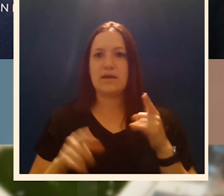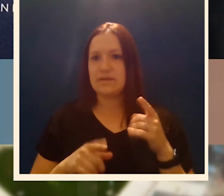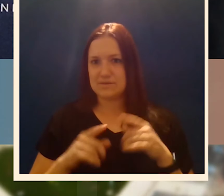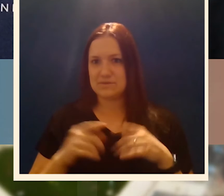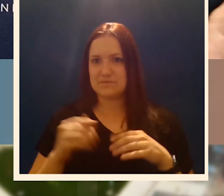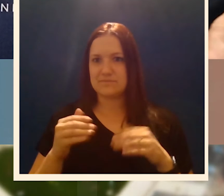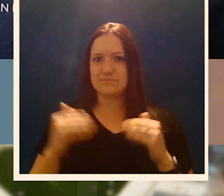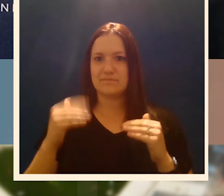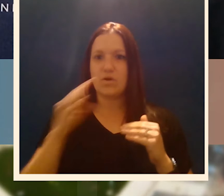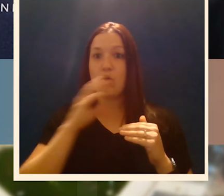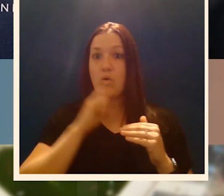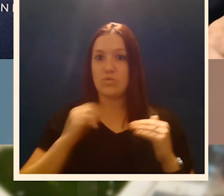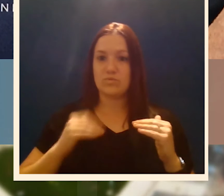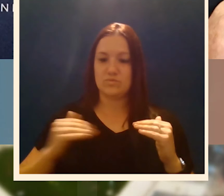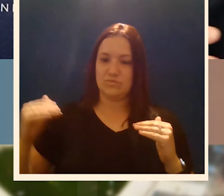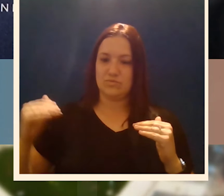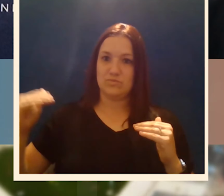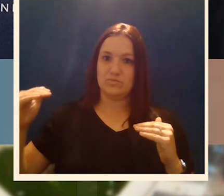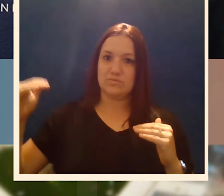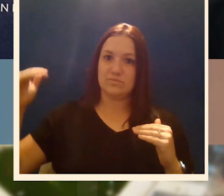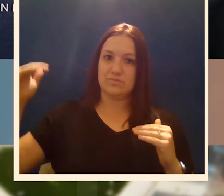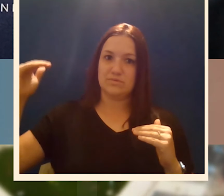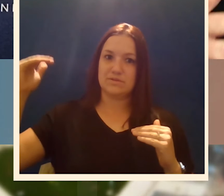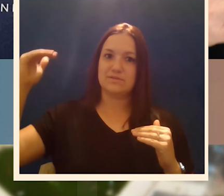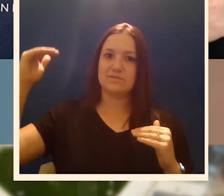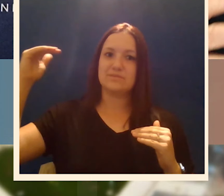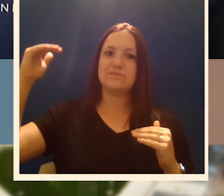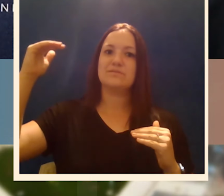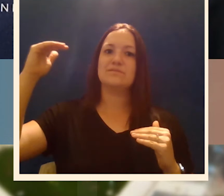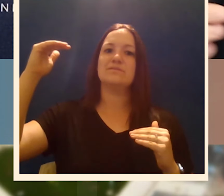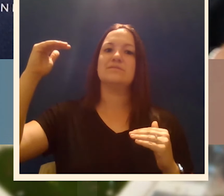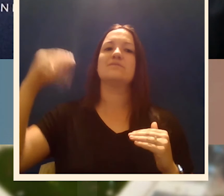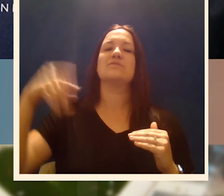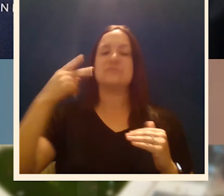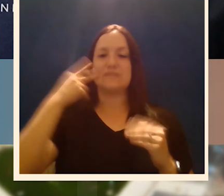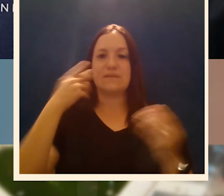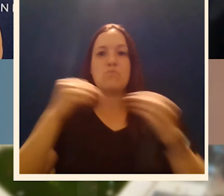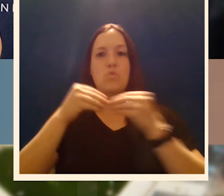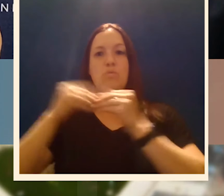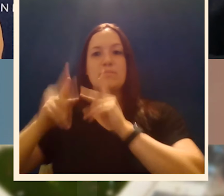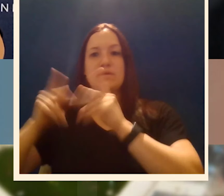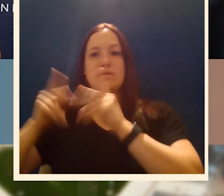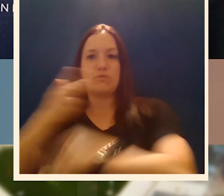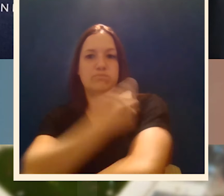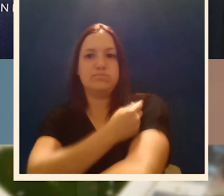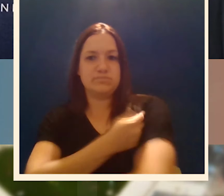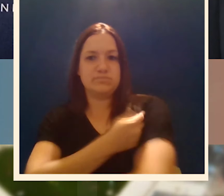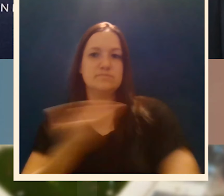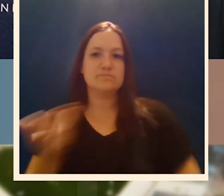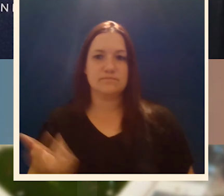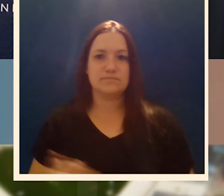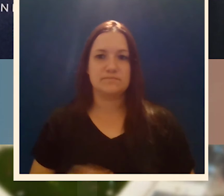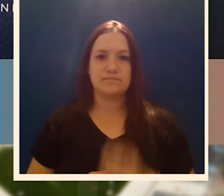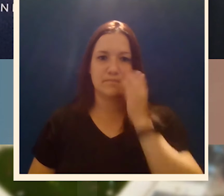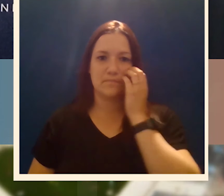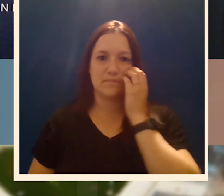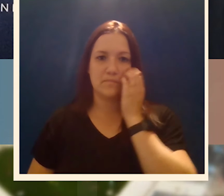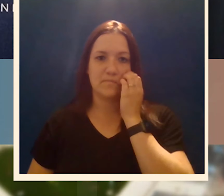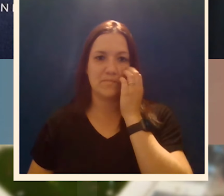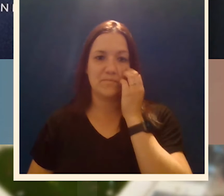move up the age category and your risk factors are higher, we're seeing a higher vaccination rate. So again,